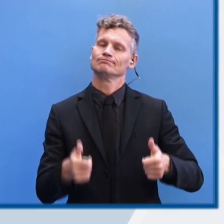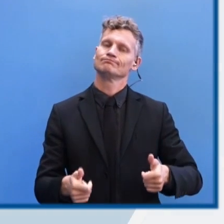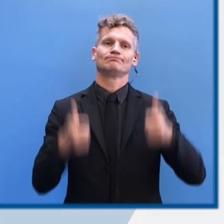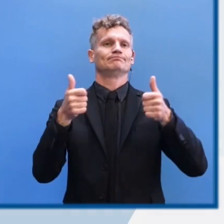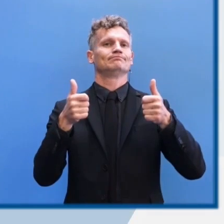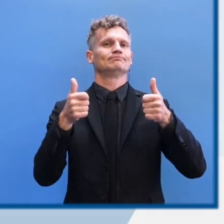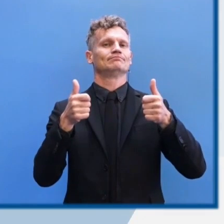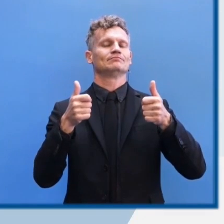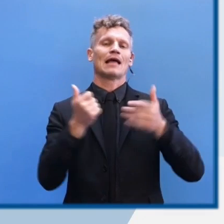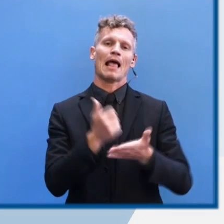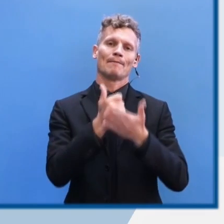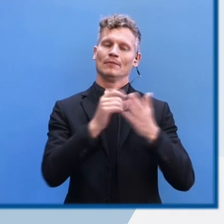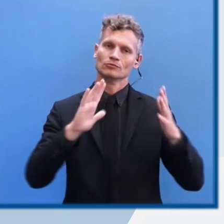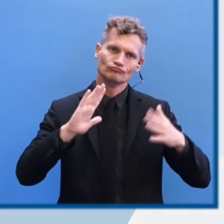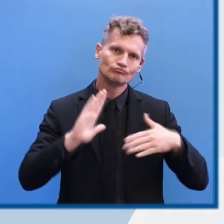Thank you.